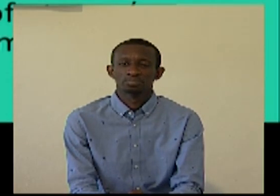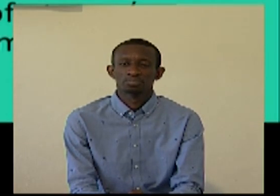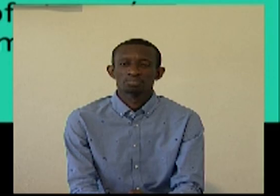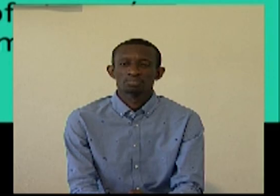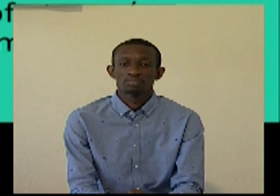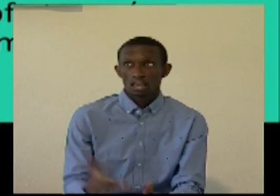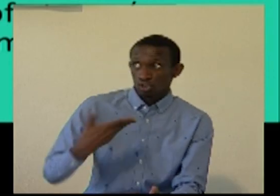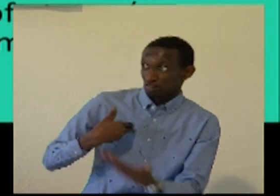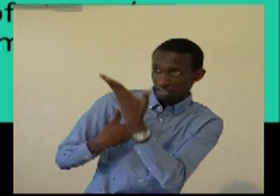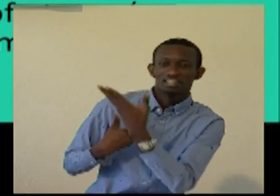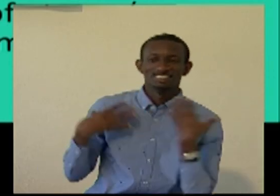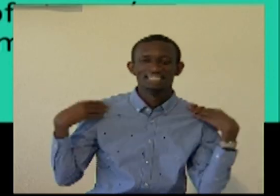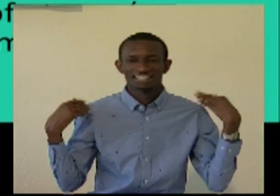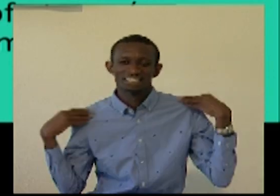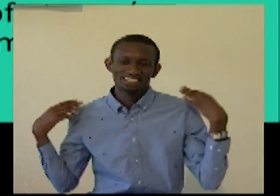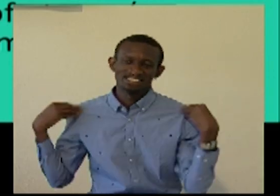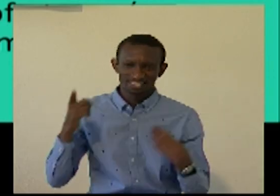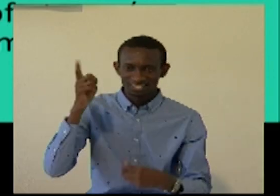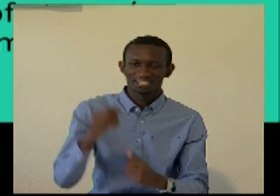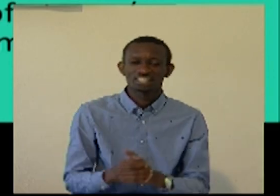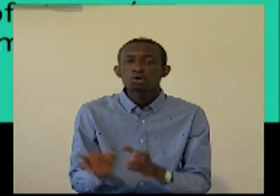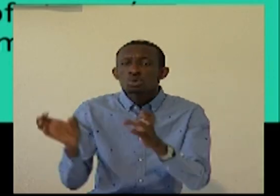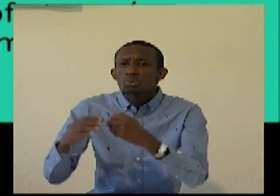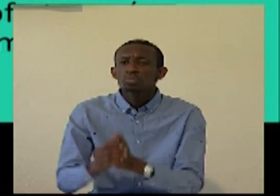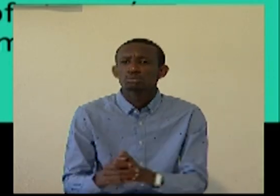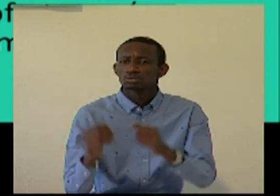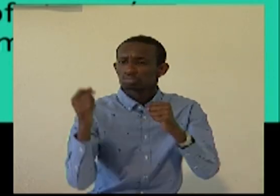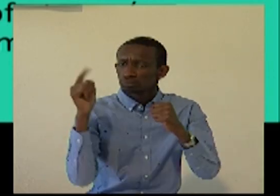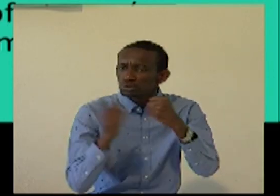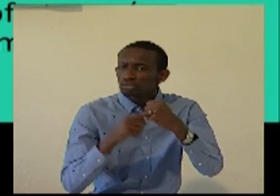We have an exercise here. A group of